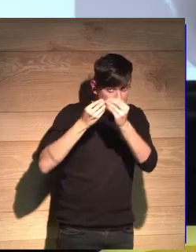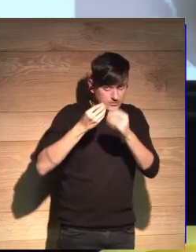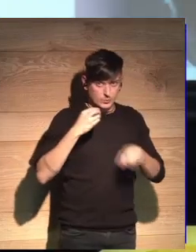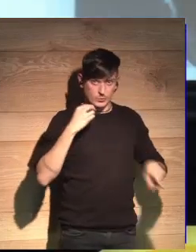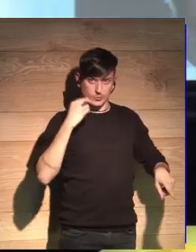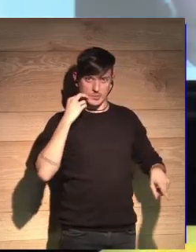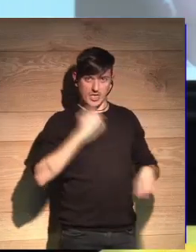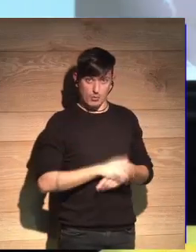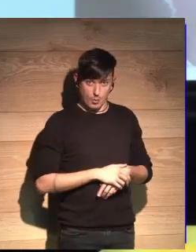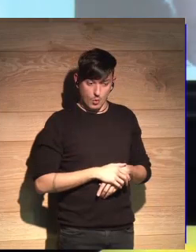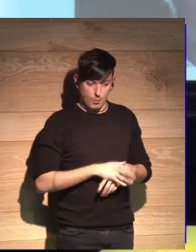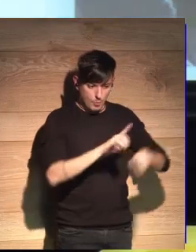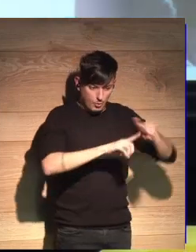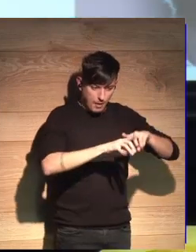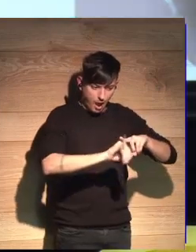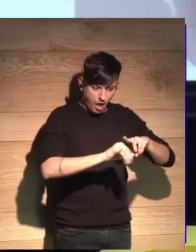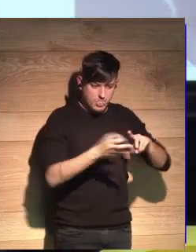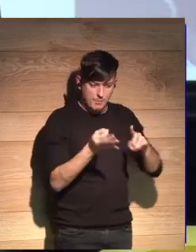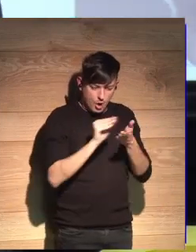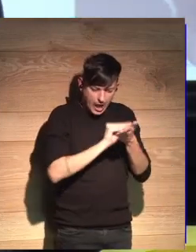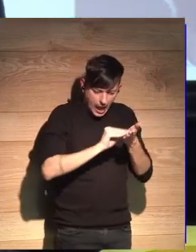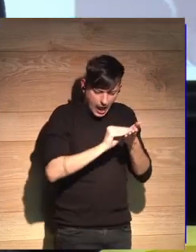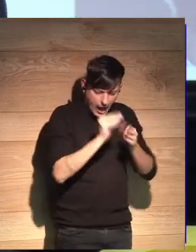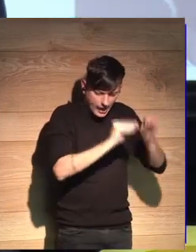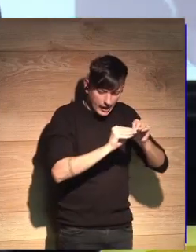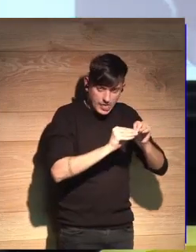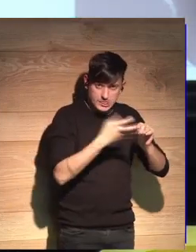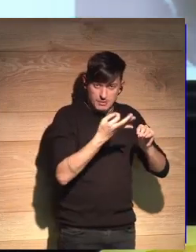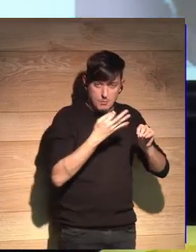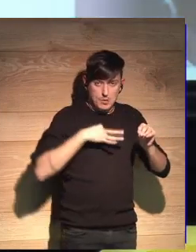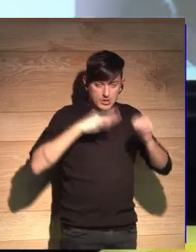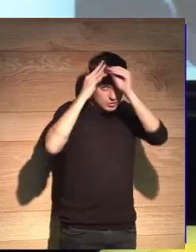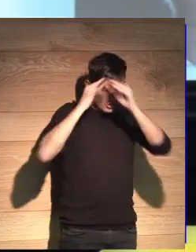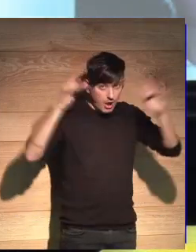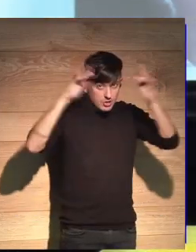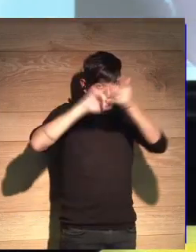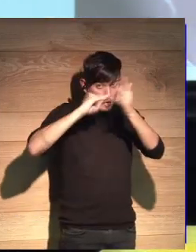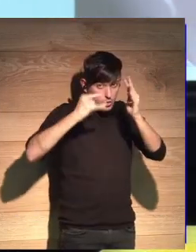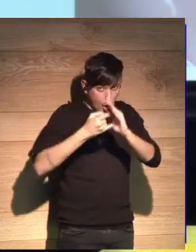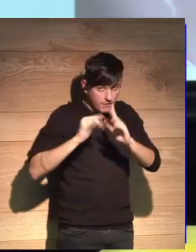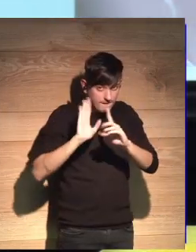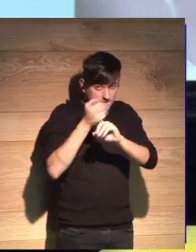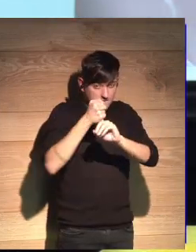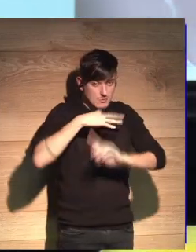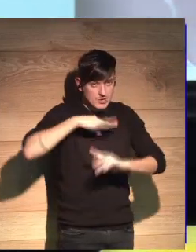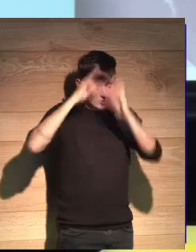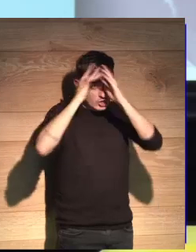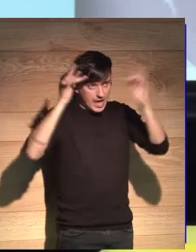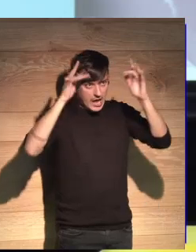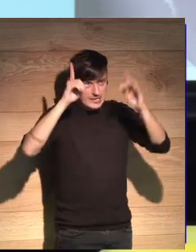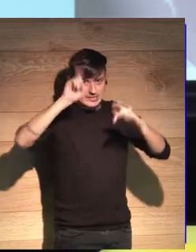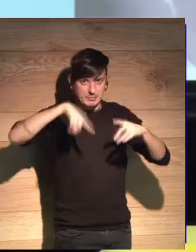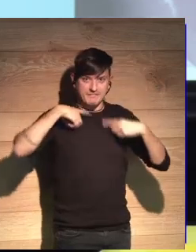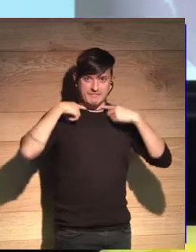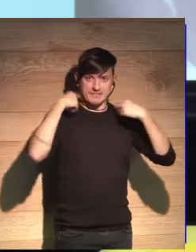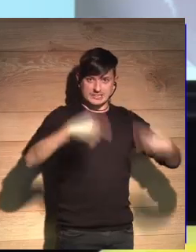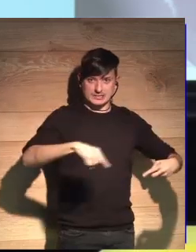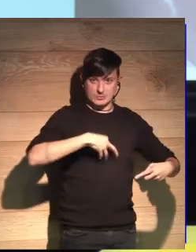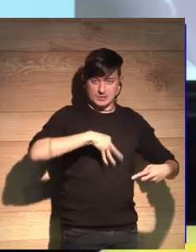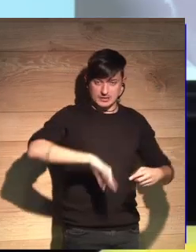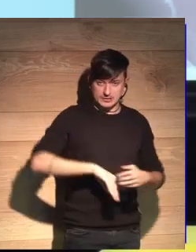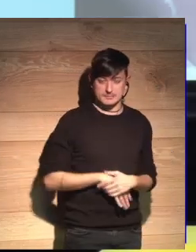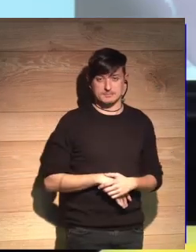it. And we can dream about solutions, but we can also fail at achieving solutions. And we can realize that we can struggle and fail, which is